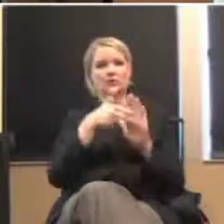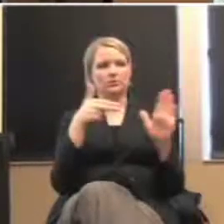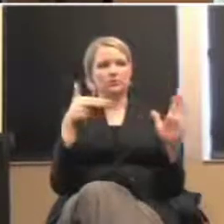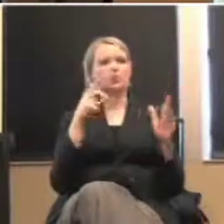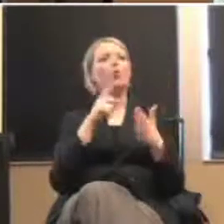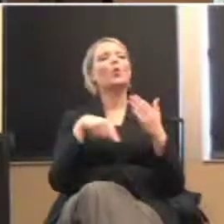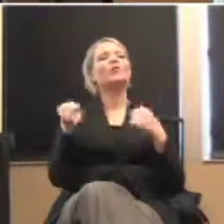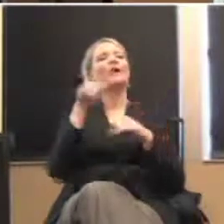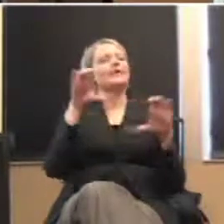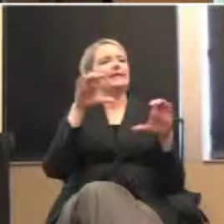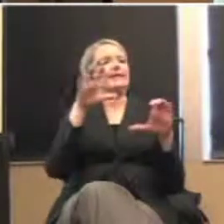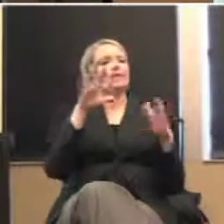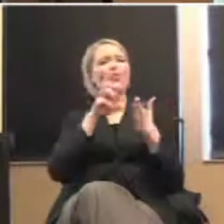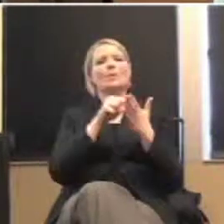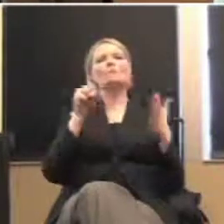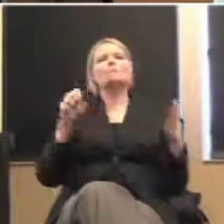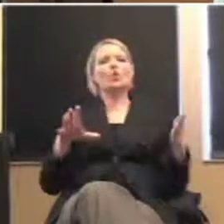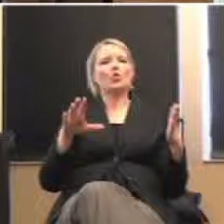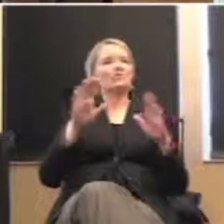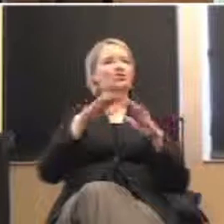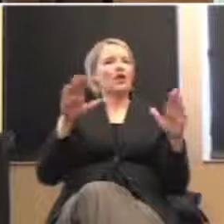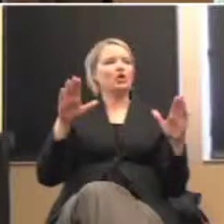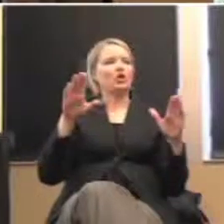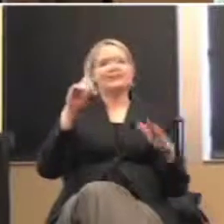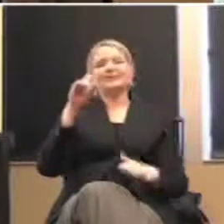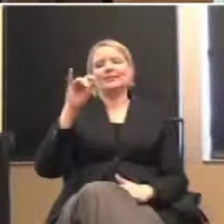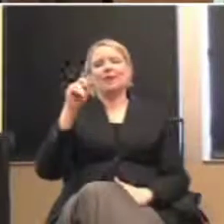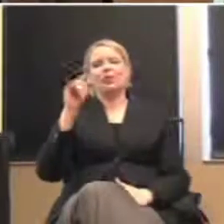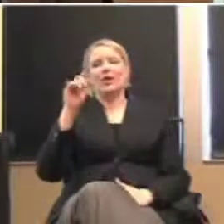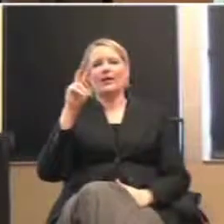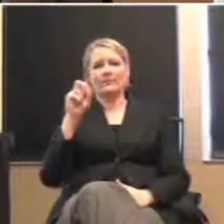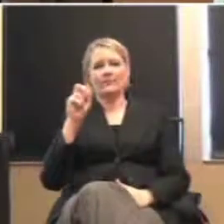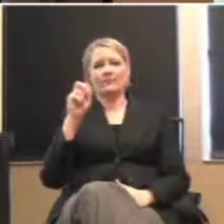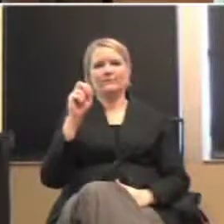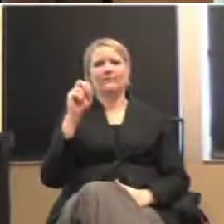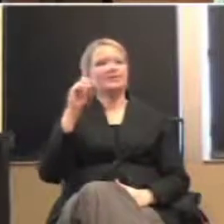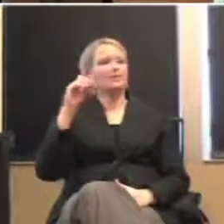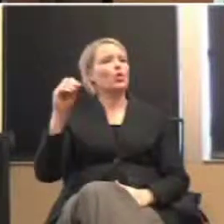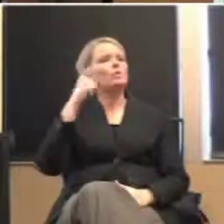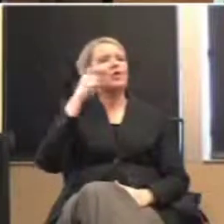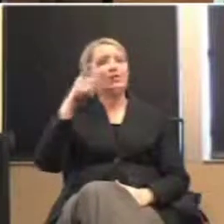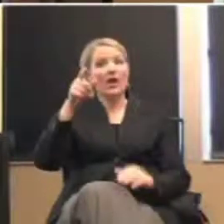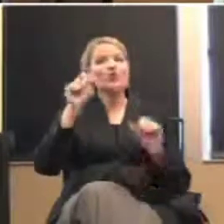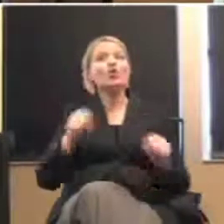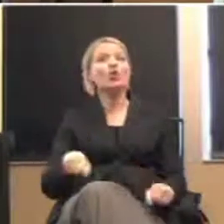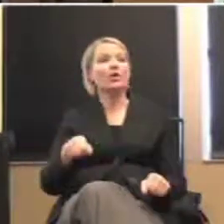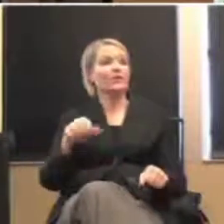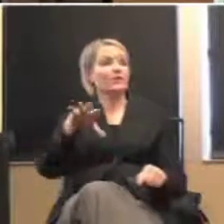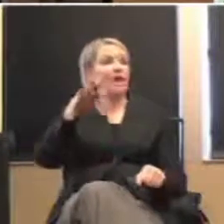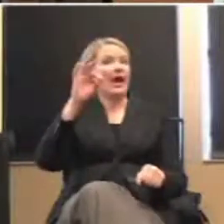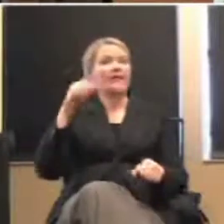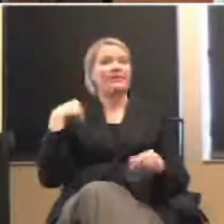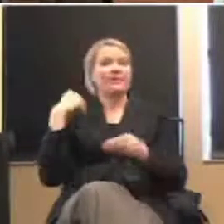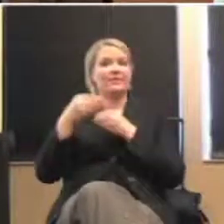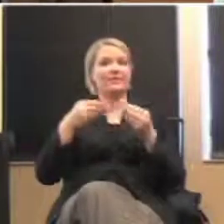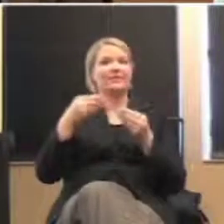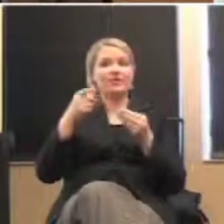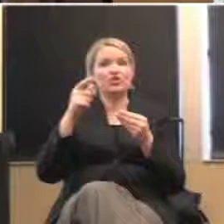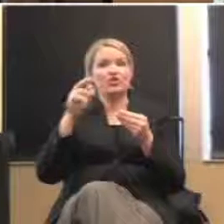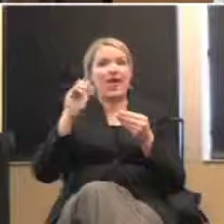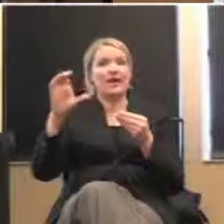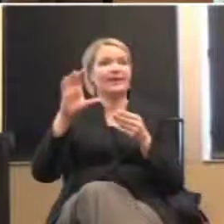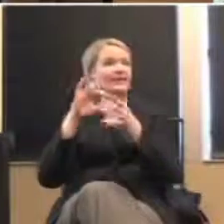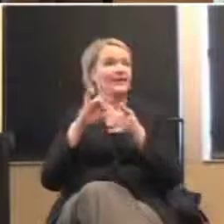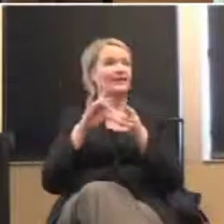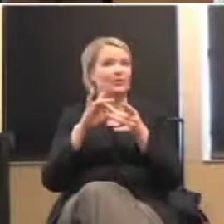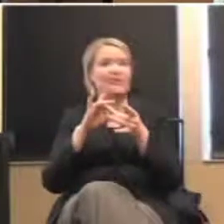they did is they removed childhood disintegrative disorder because they could actually find the genetic linkage for childhood disintegrative disorder. And this is